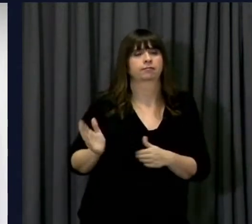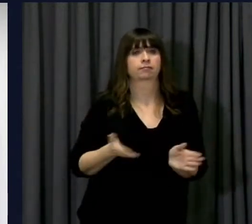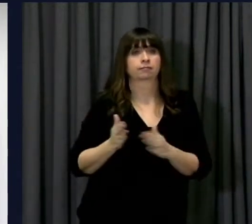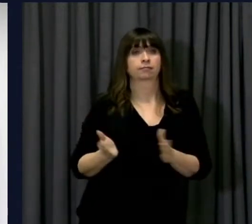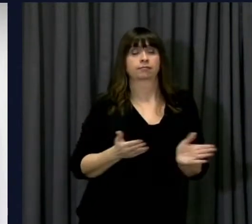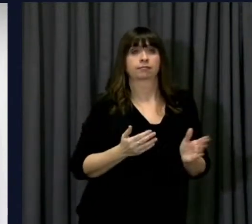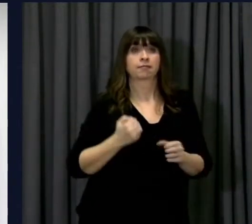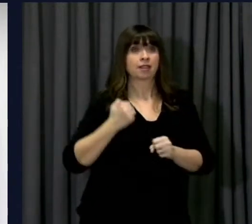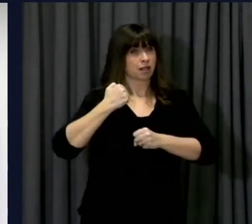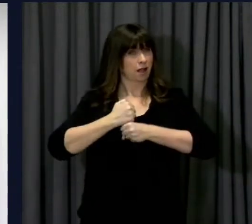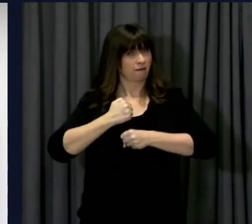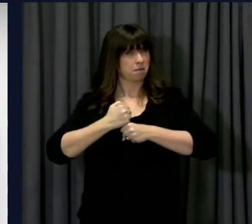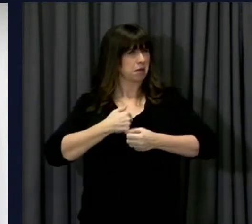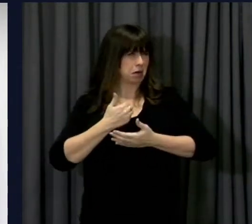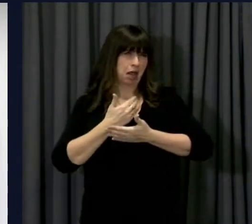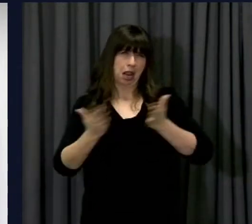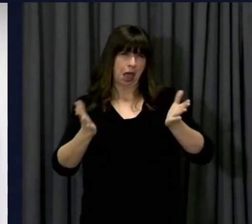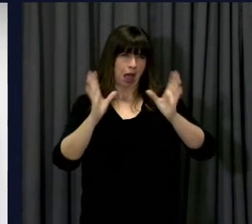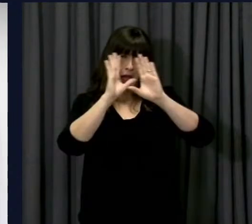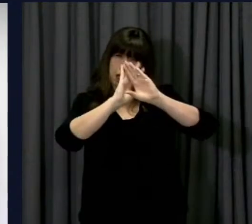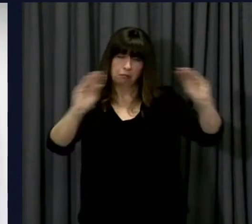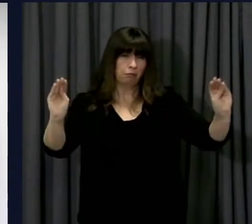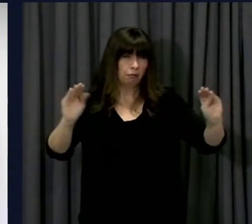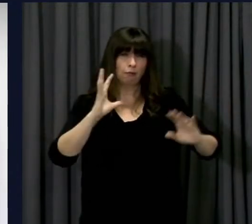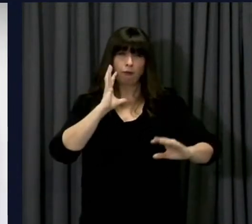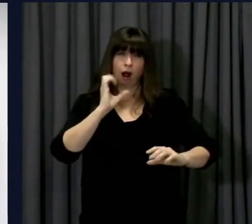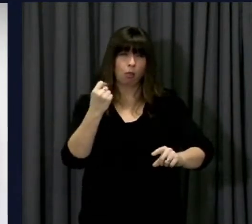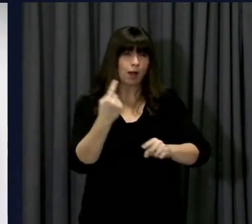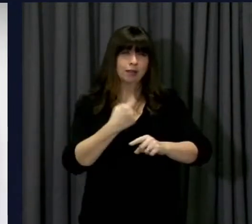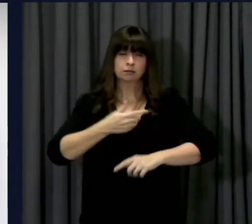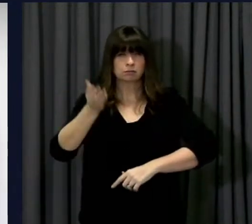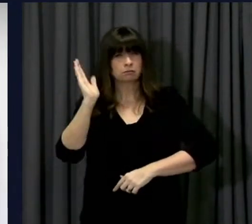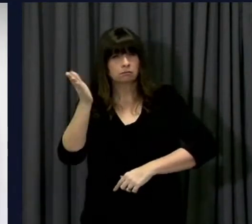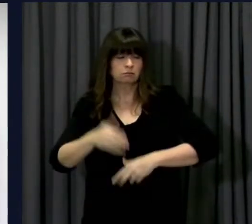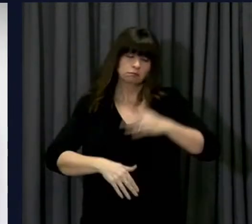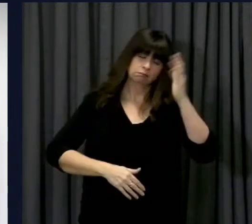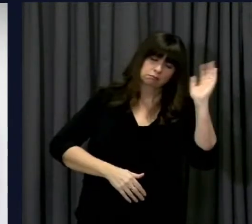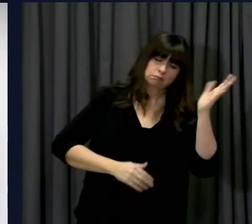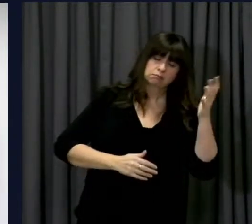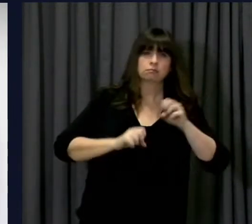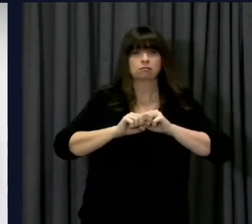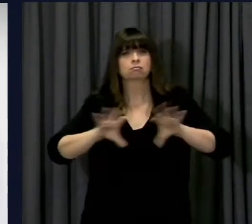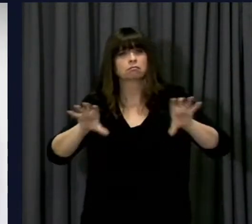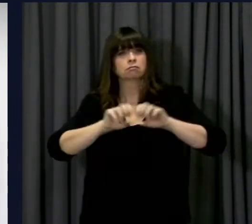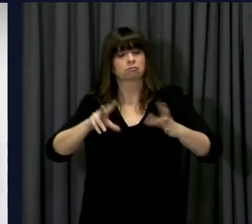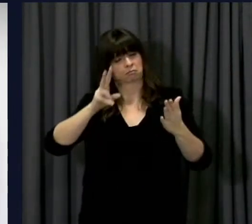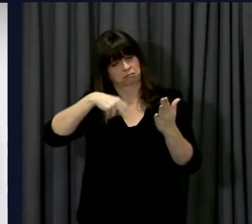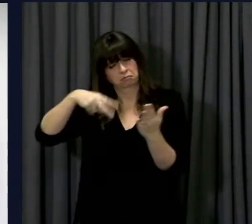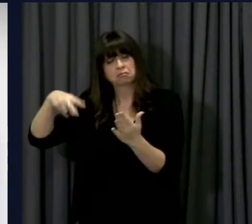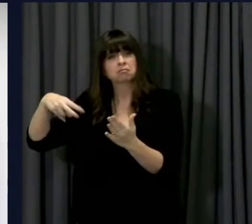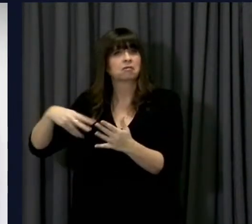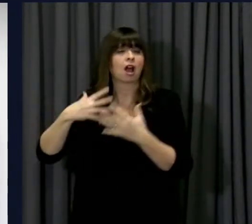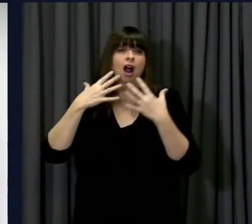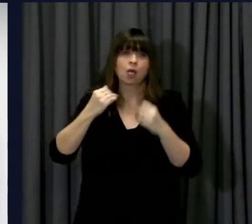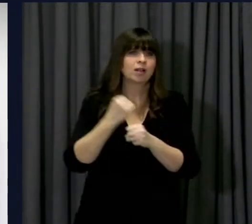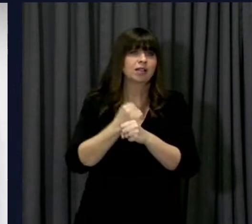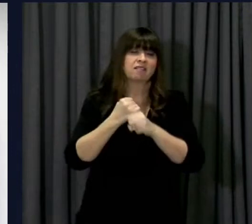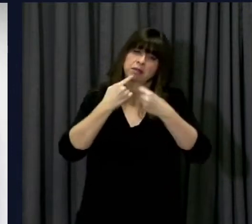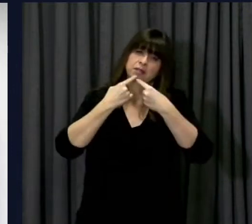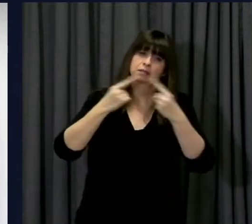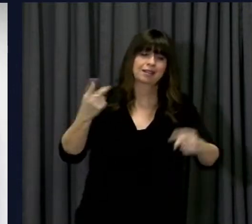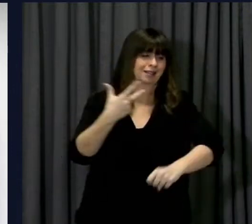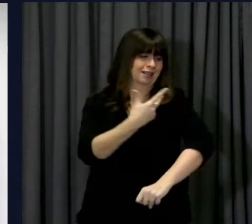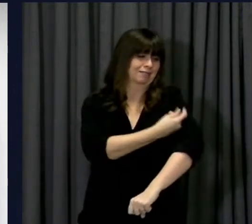central message from the government, and it's well covered across a range of media organisations and social media too, about the importance of the